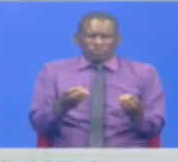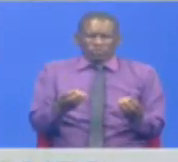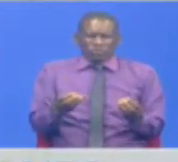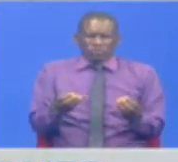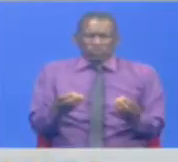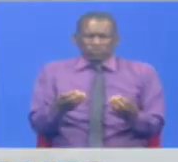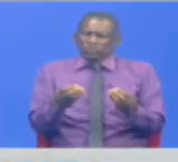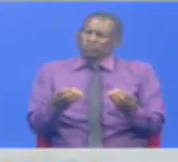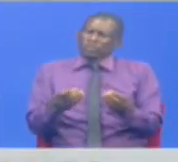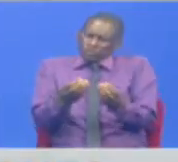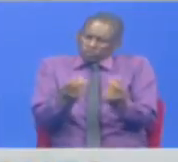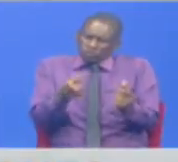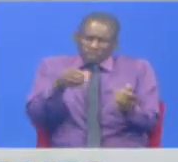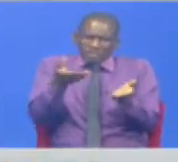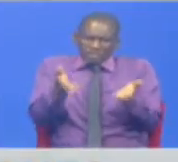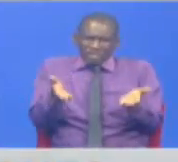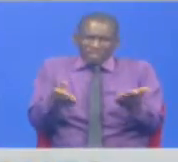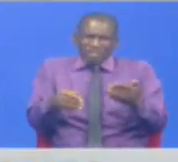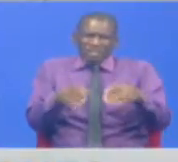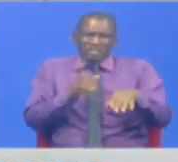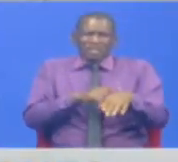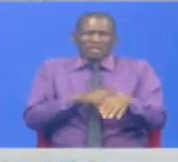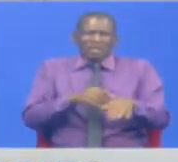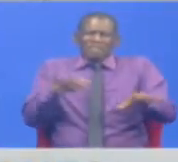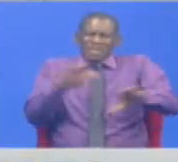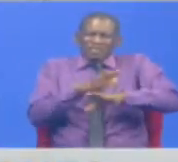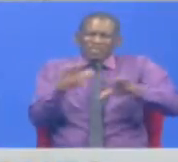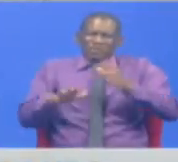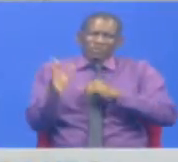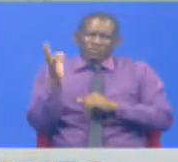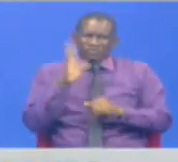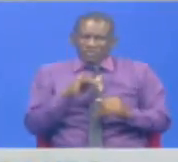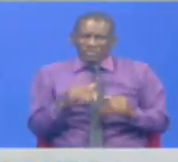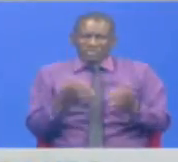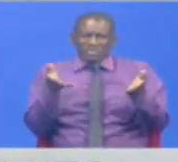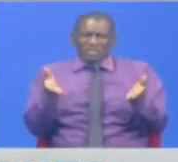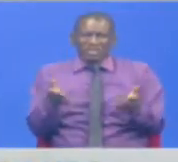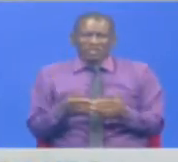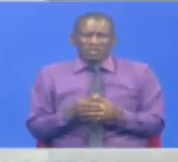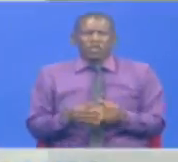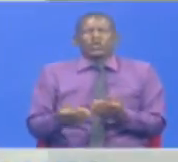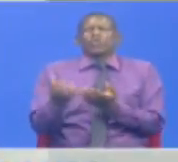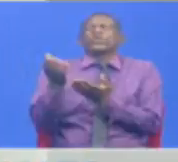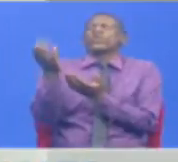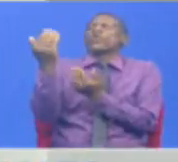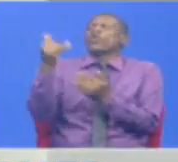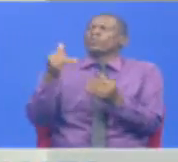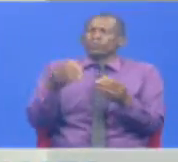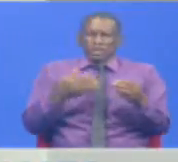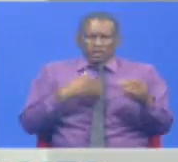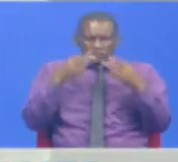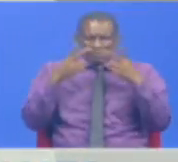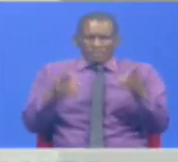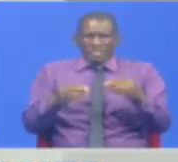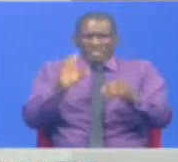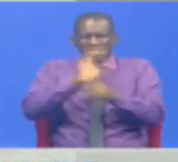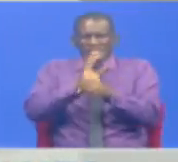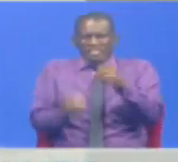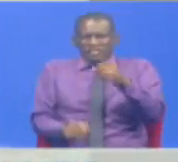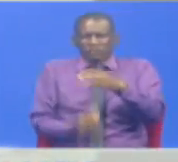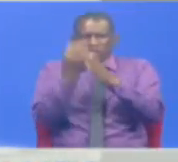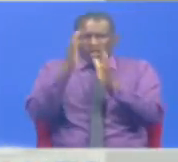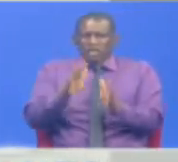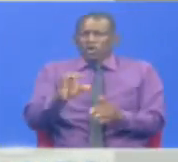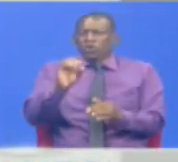Now, when this is finished, we hope there is peace. The church's founder, Simeo Melkio